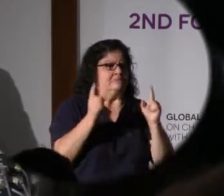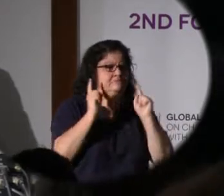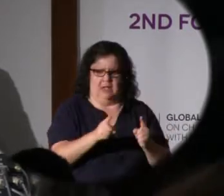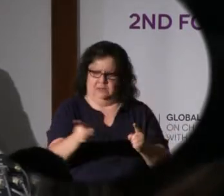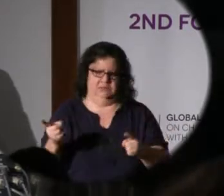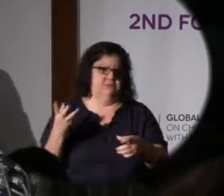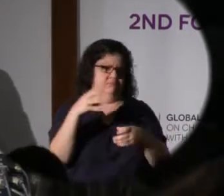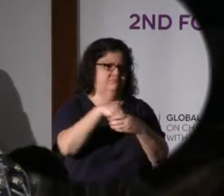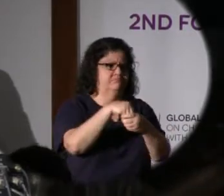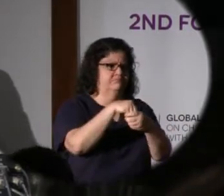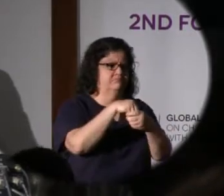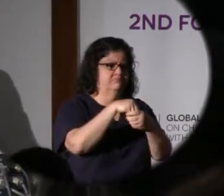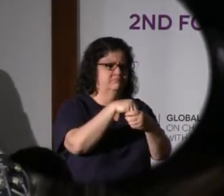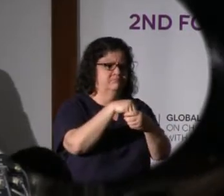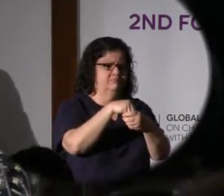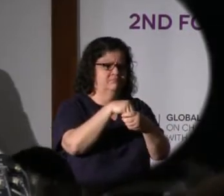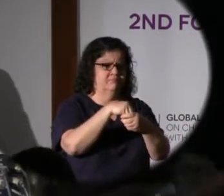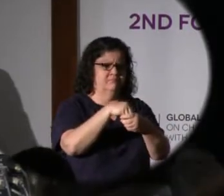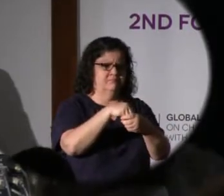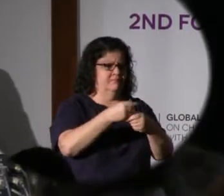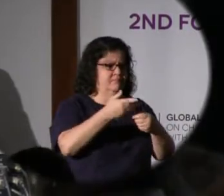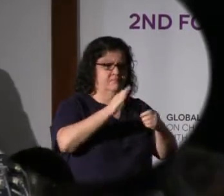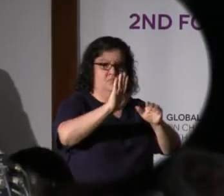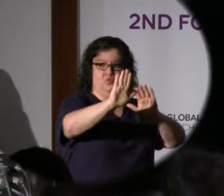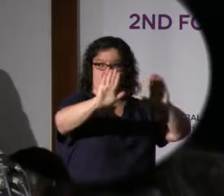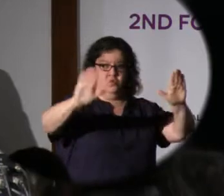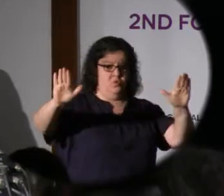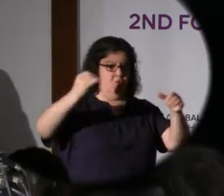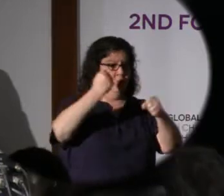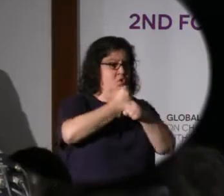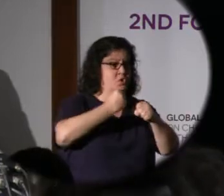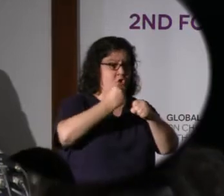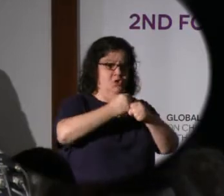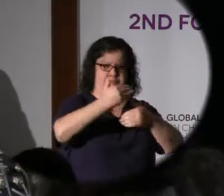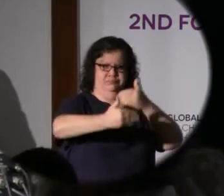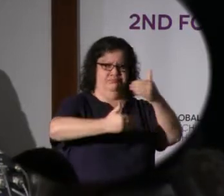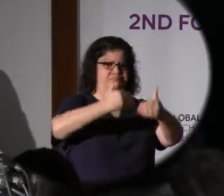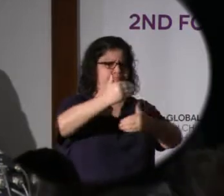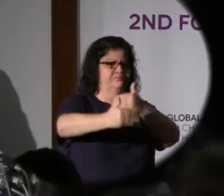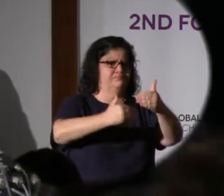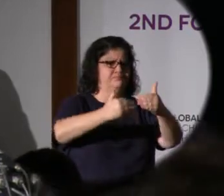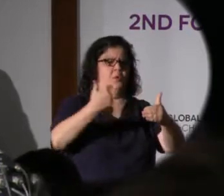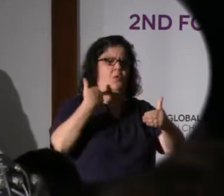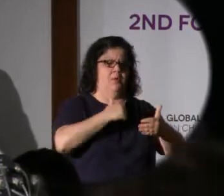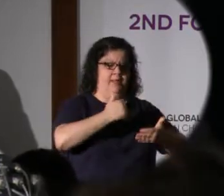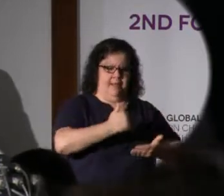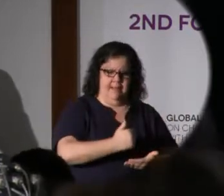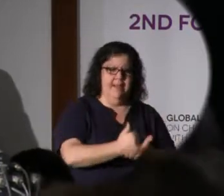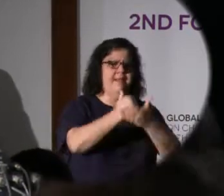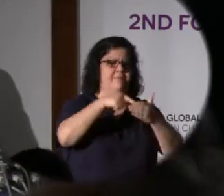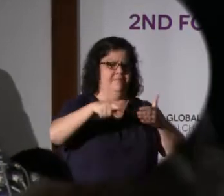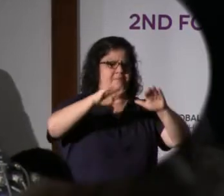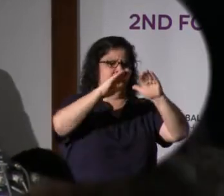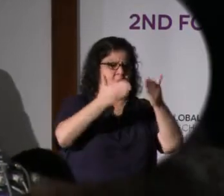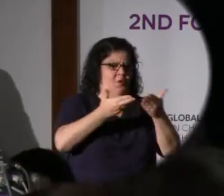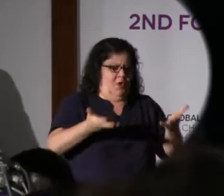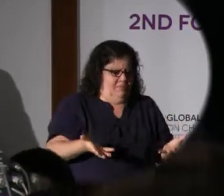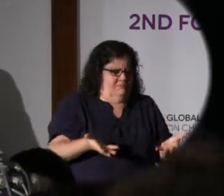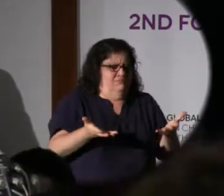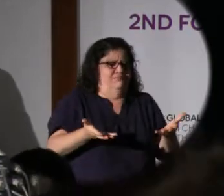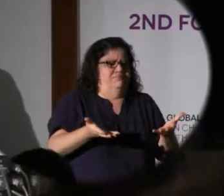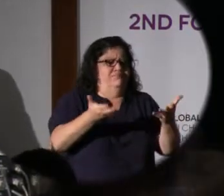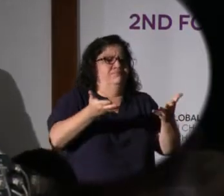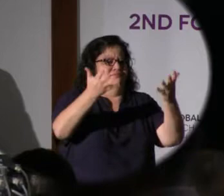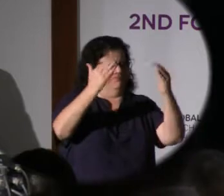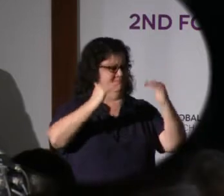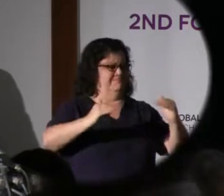continued dedication, we can help people, all people, harness these gifts, change their world, and inspire